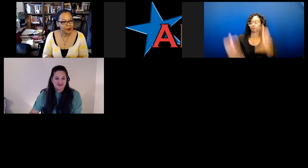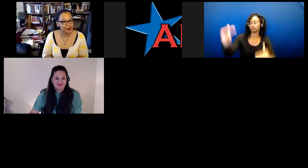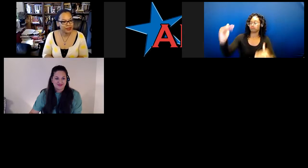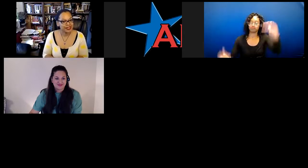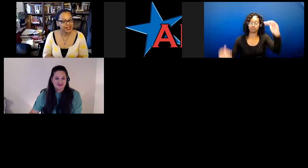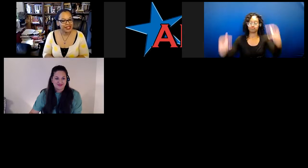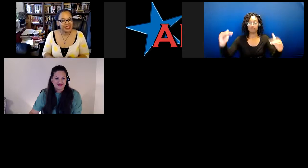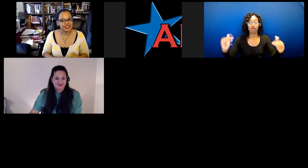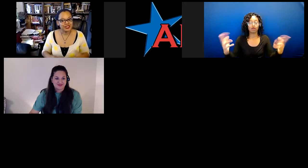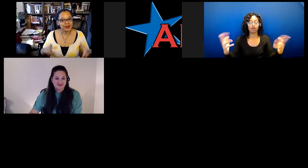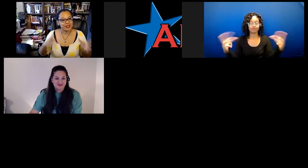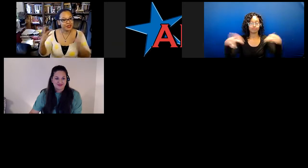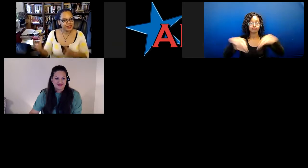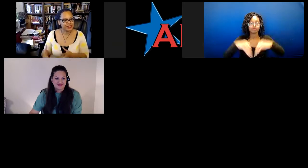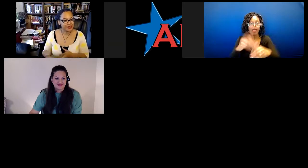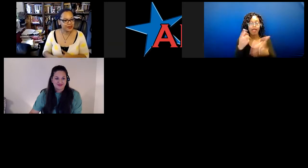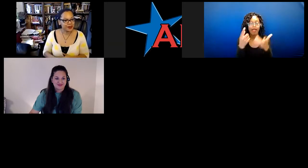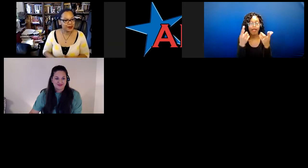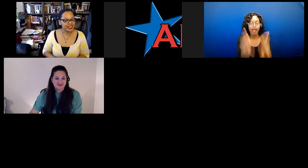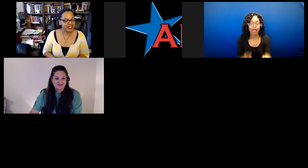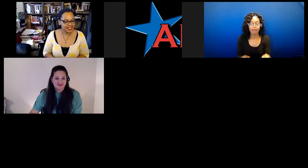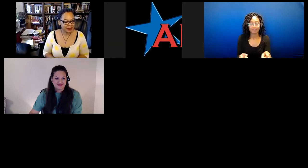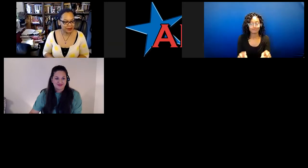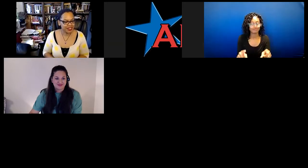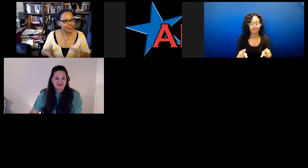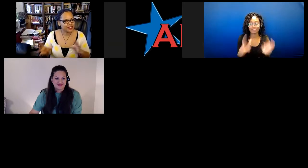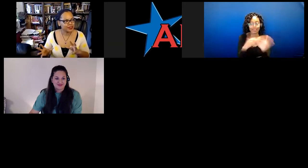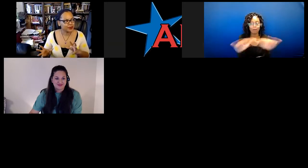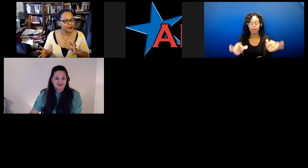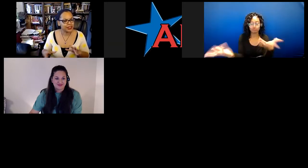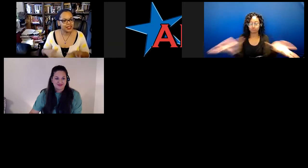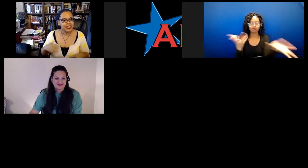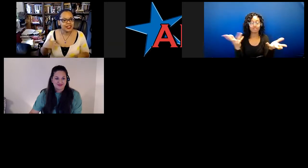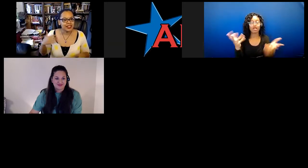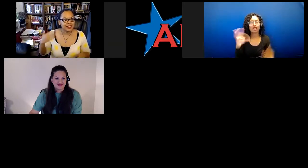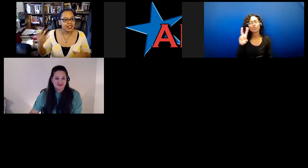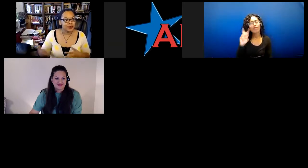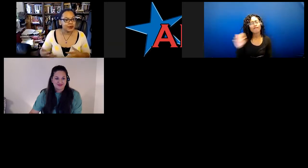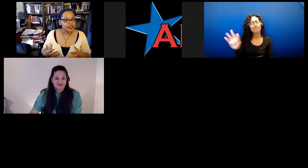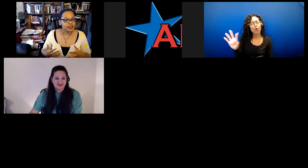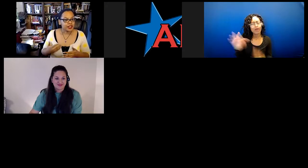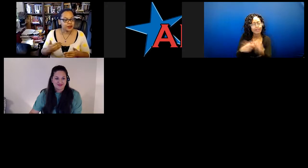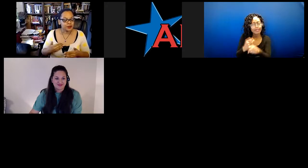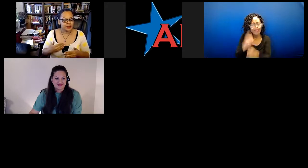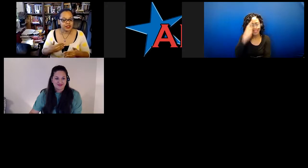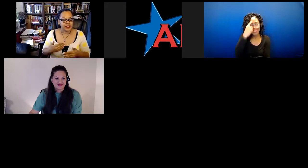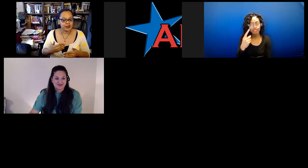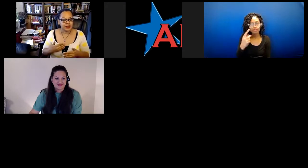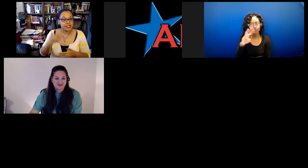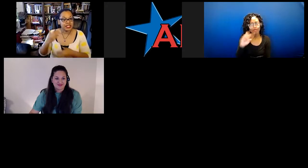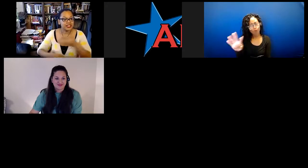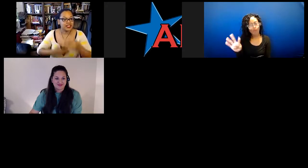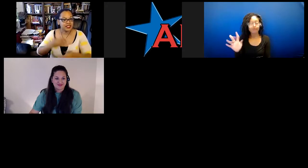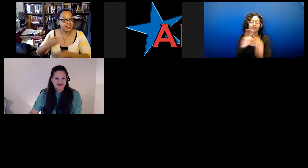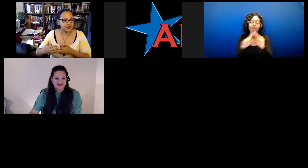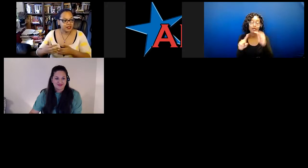at once. And so in 2004, I think it's 2004, there was a